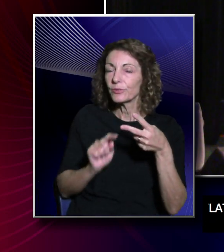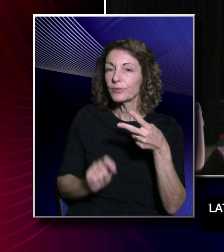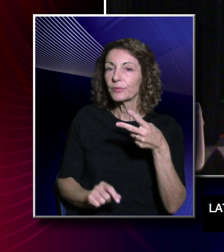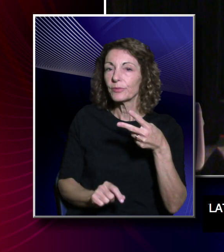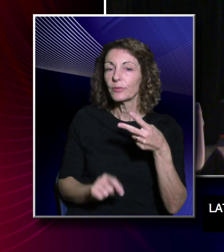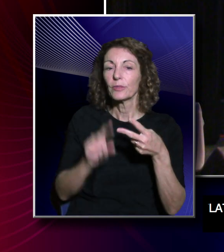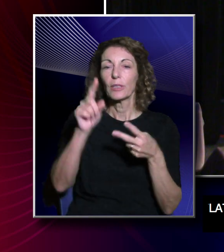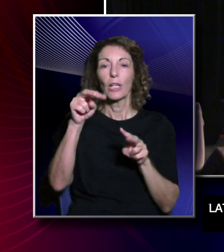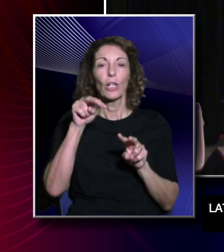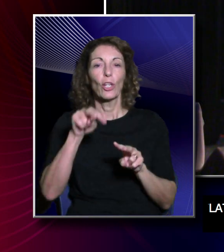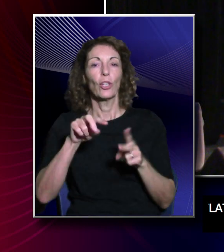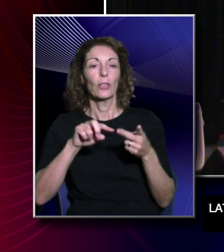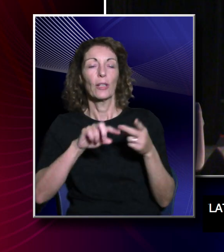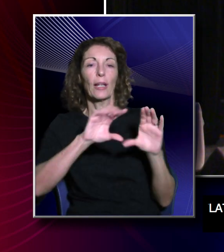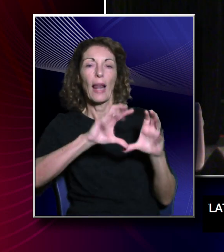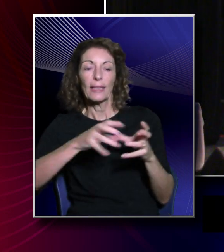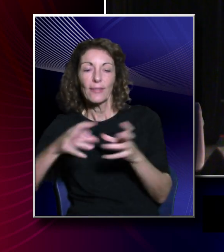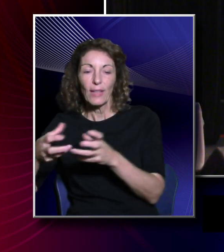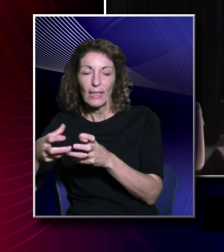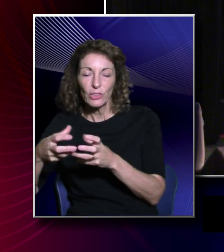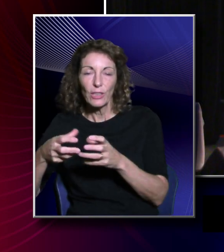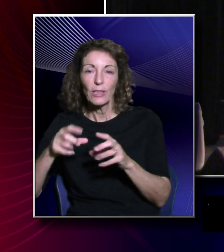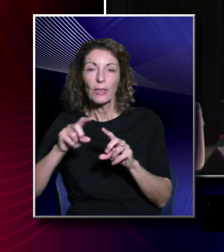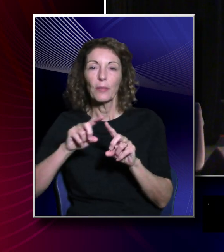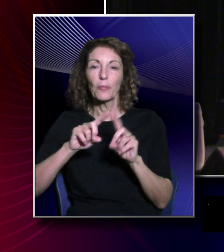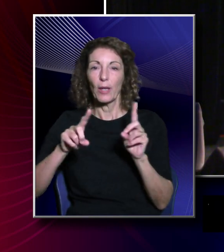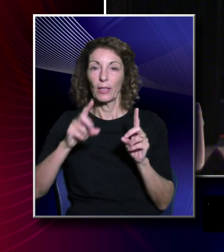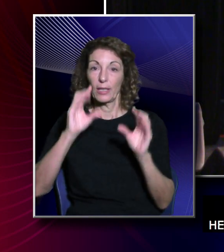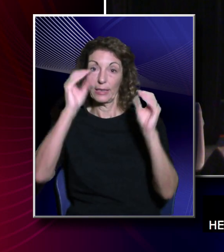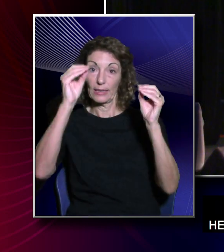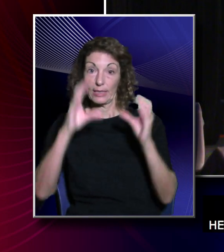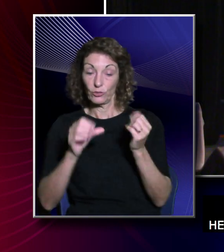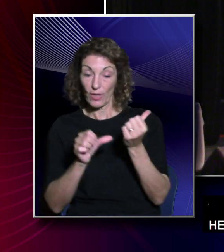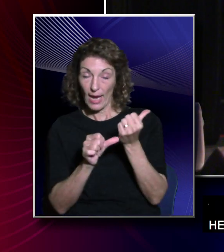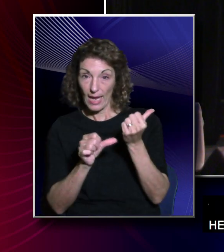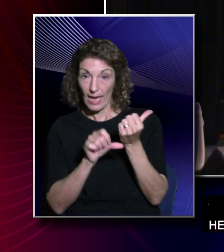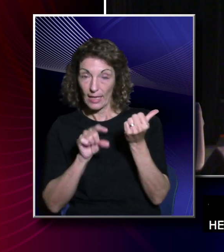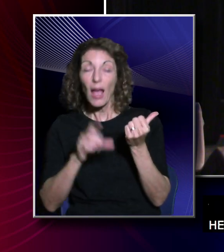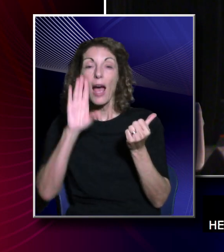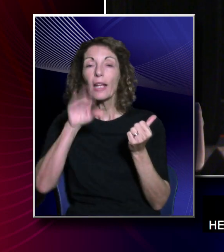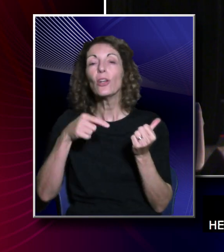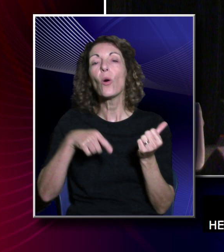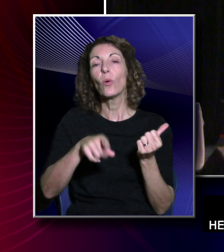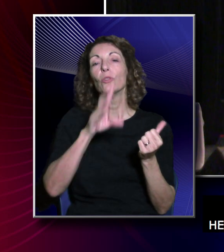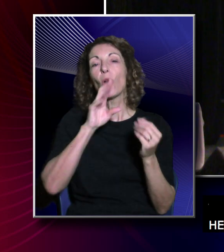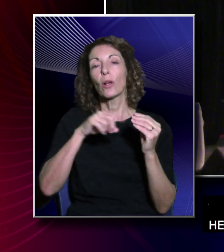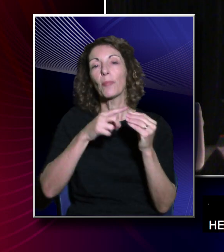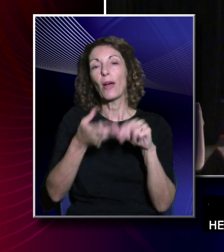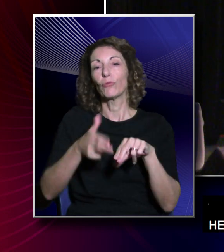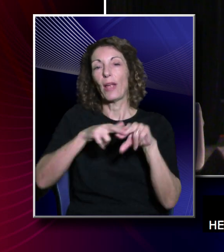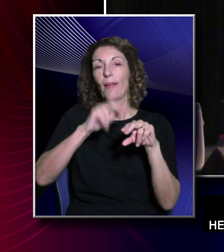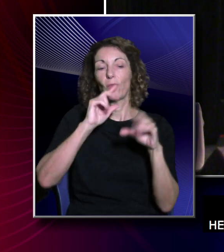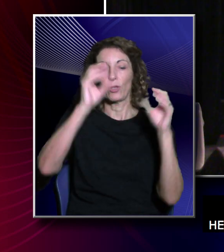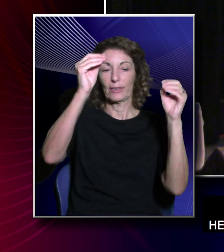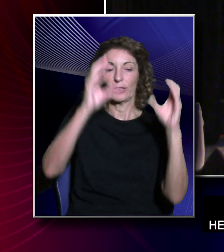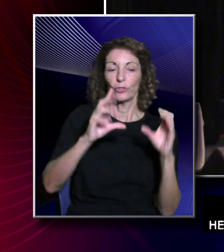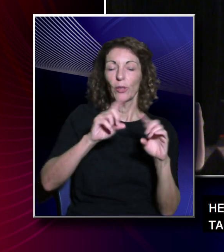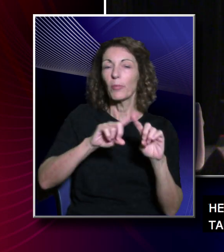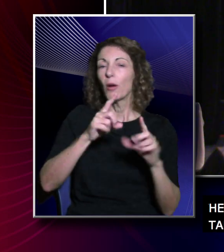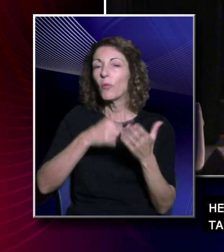I'm looking at the classifications here, but our teacher's aide, I know that we're talking about a raise for teachers, but what about the teacher's